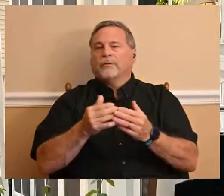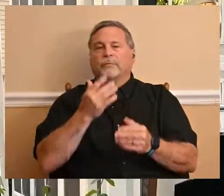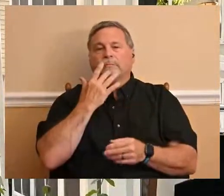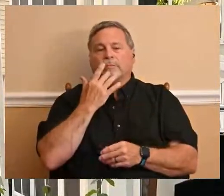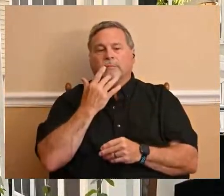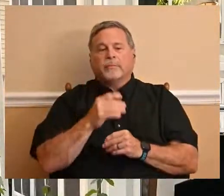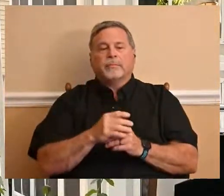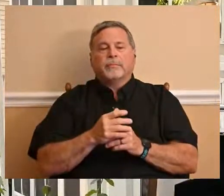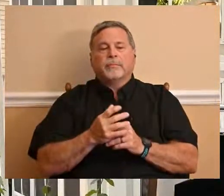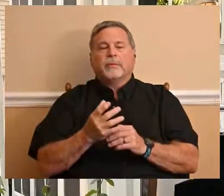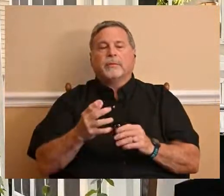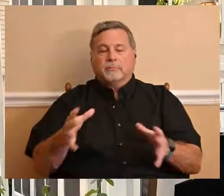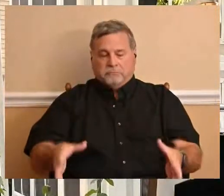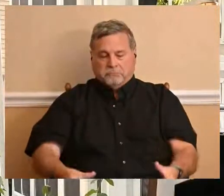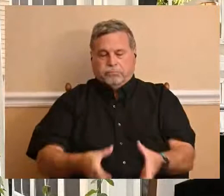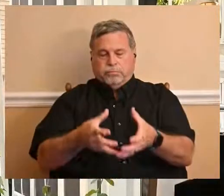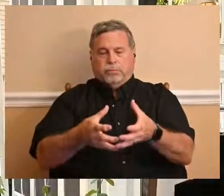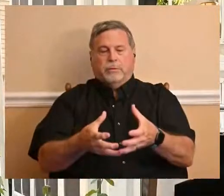going to take this,